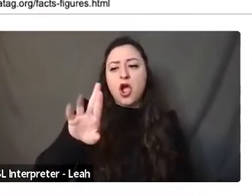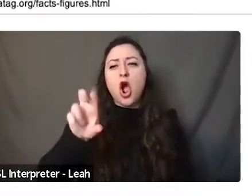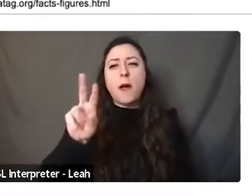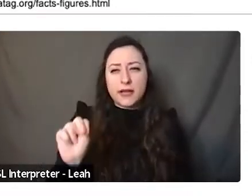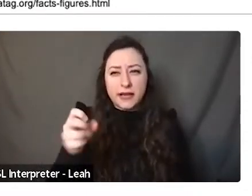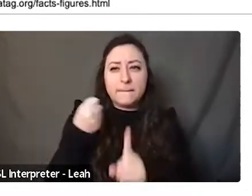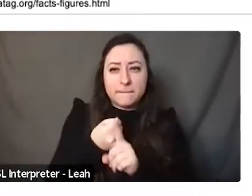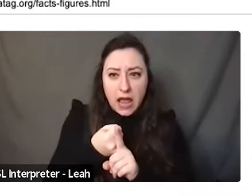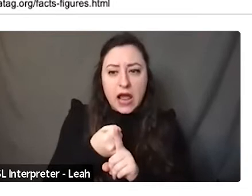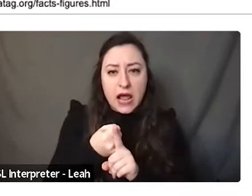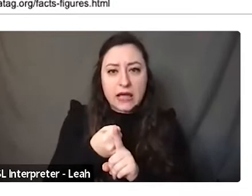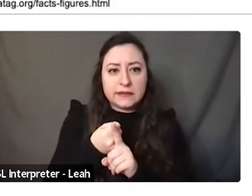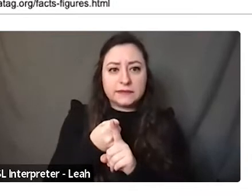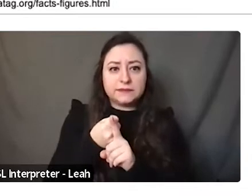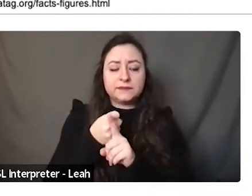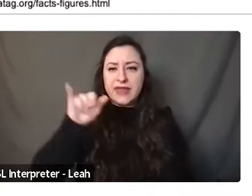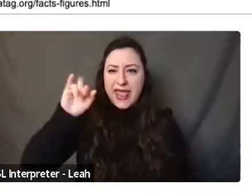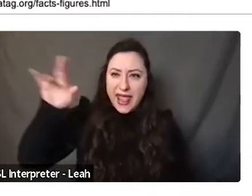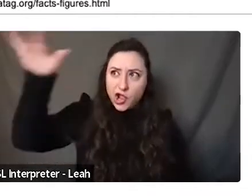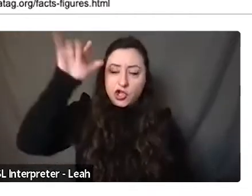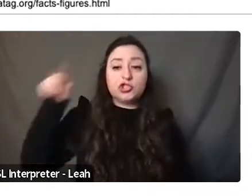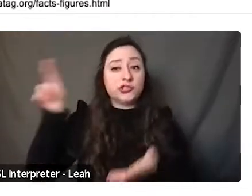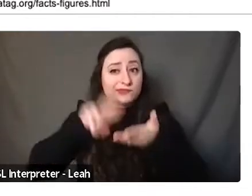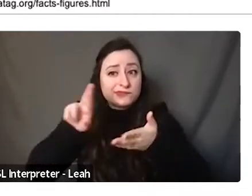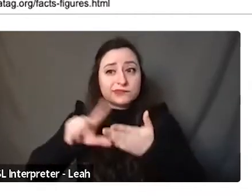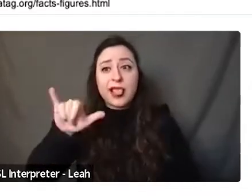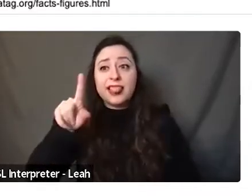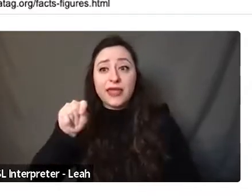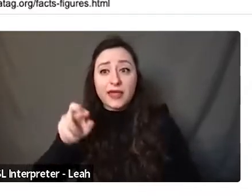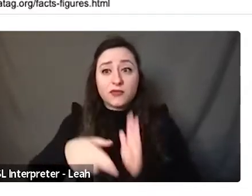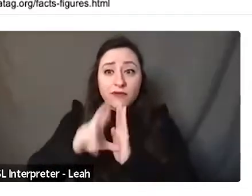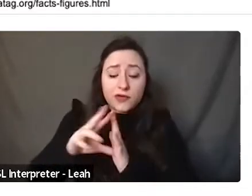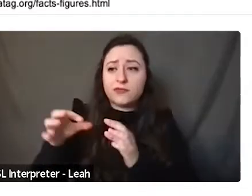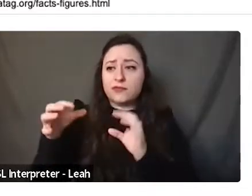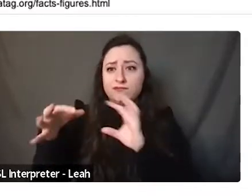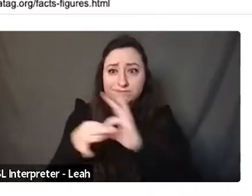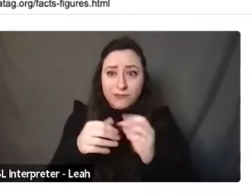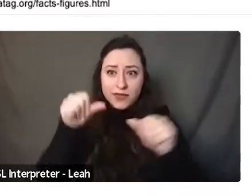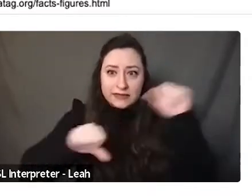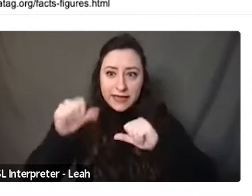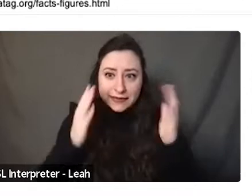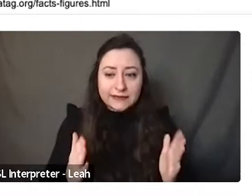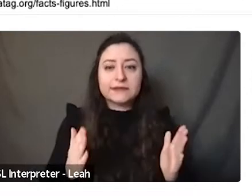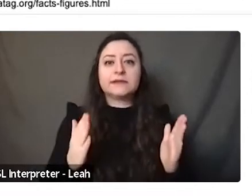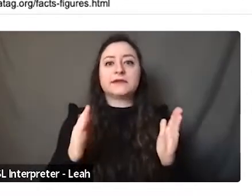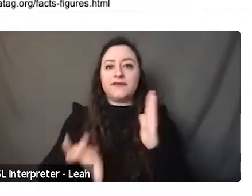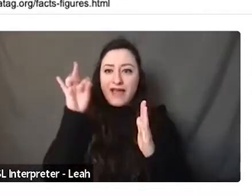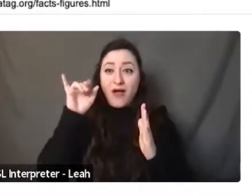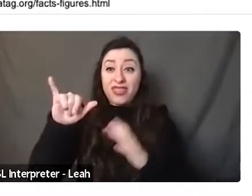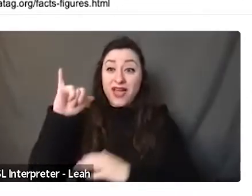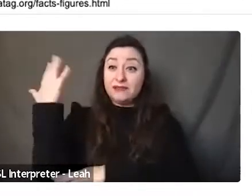assessment. She did a literature review and consulted with lead scientists on these studies, and found that the